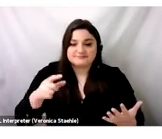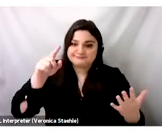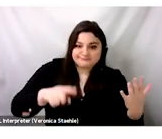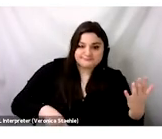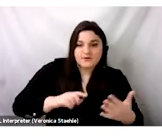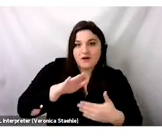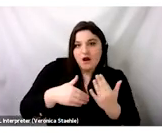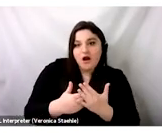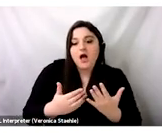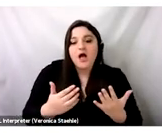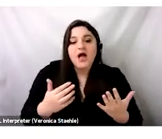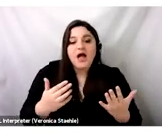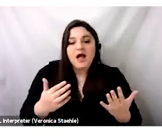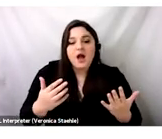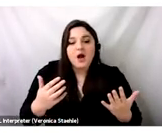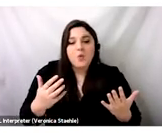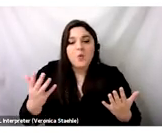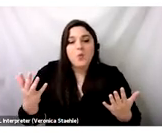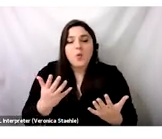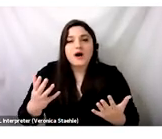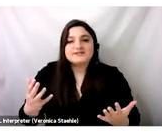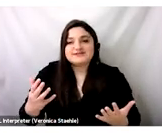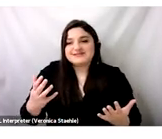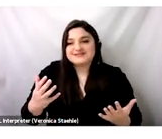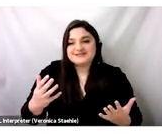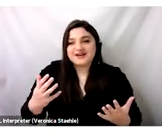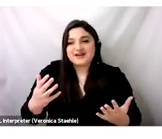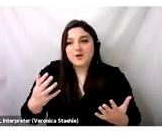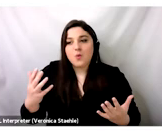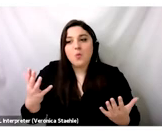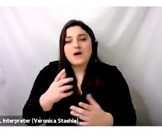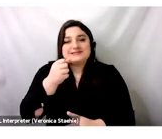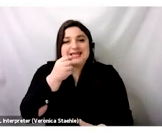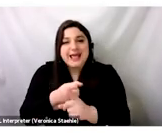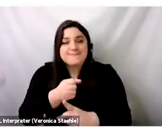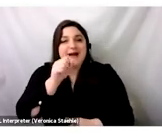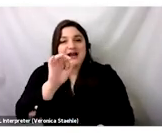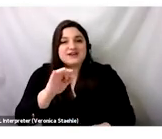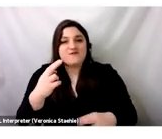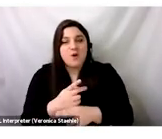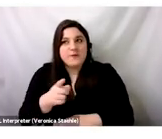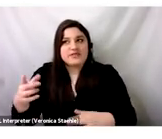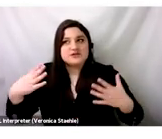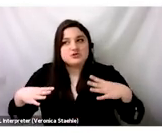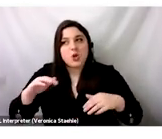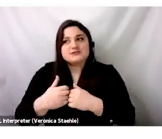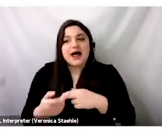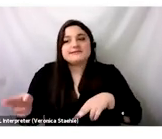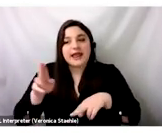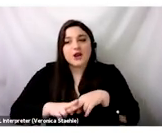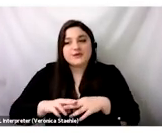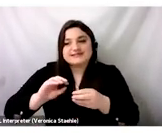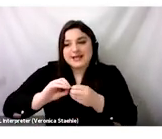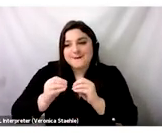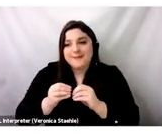those, how does wearing those types of clothing increase the microplastic concentration in our bodies? So